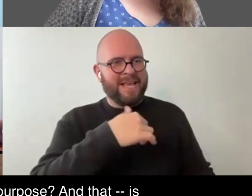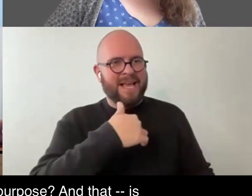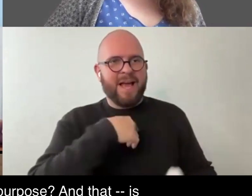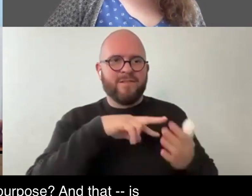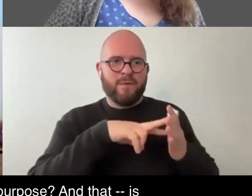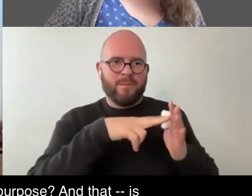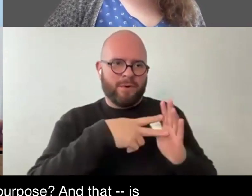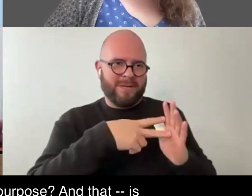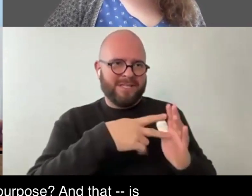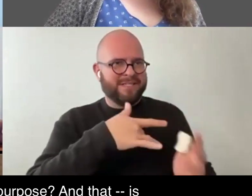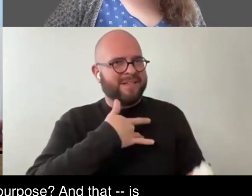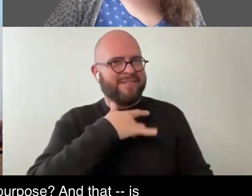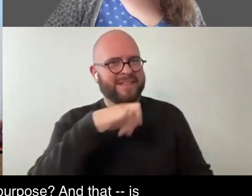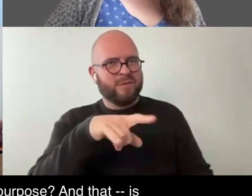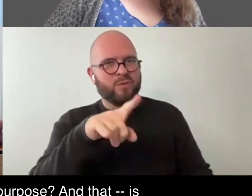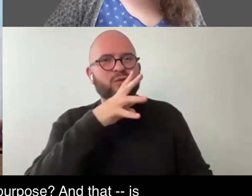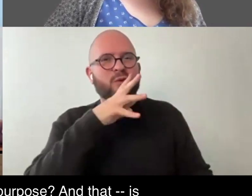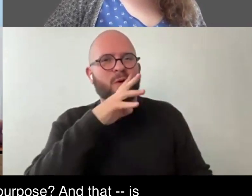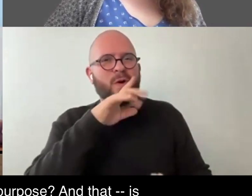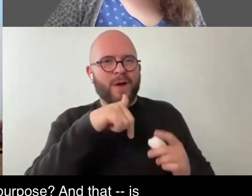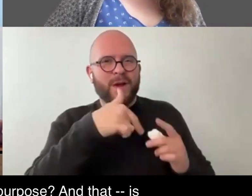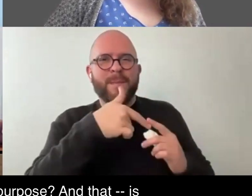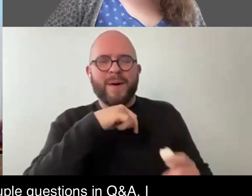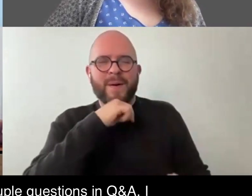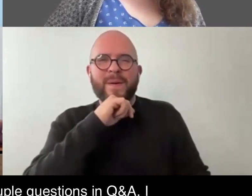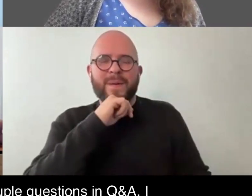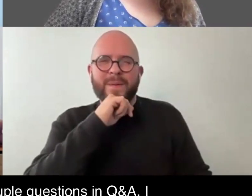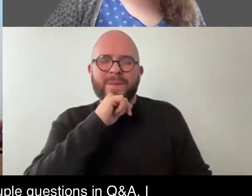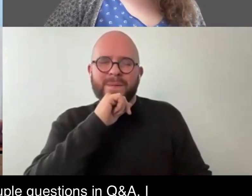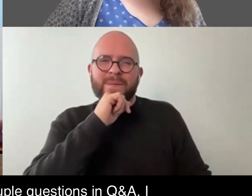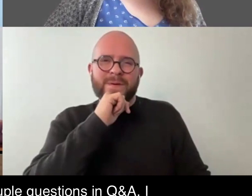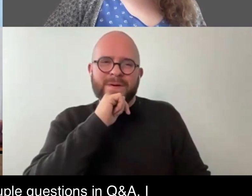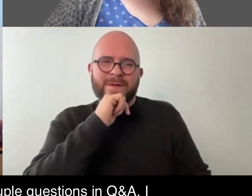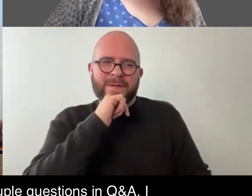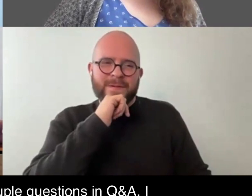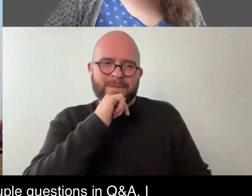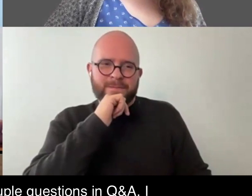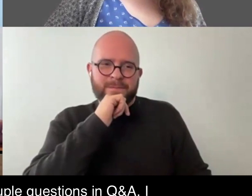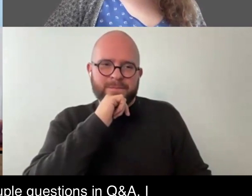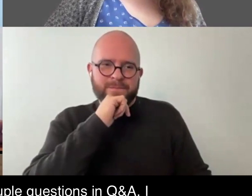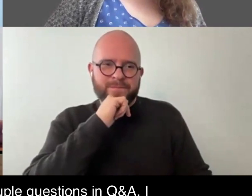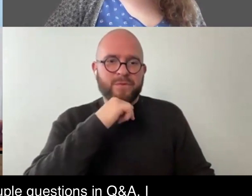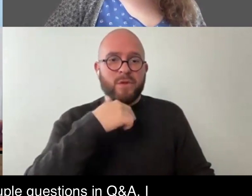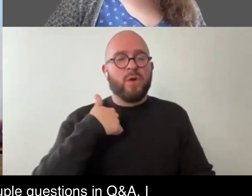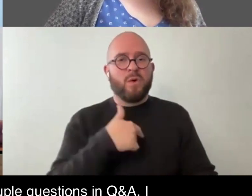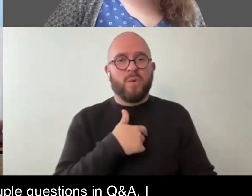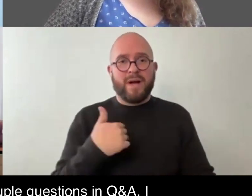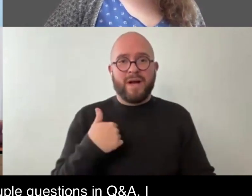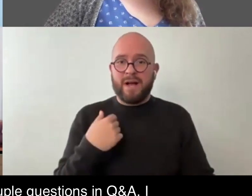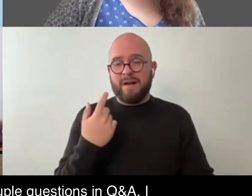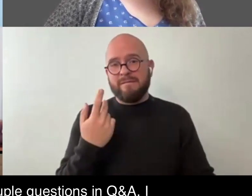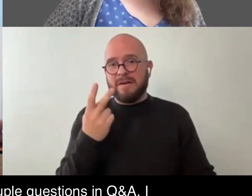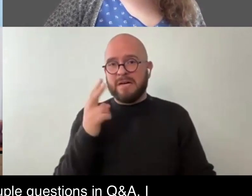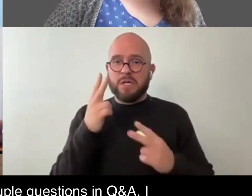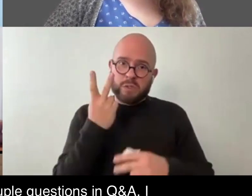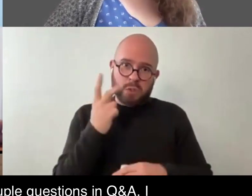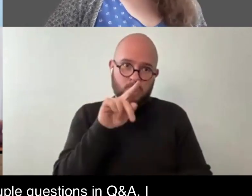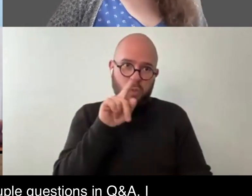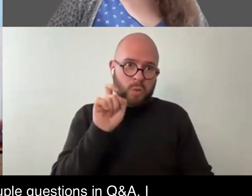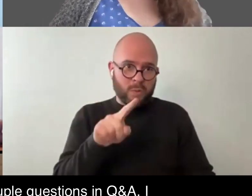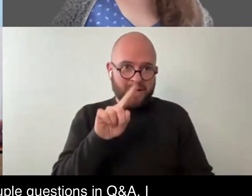you're speaking of. Yeah. Very much so. We have actually a couple questions